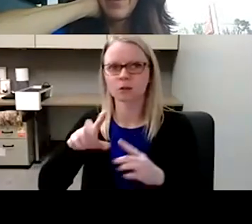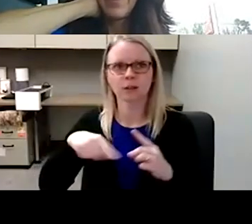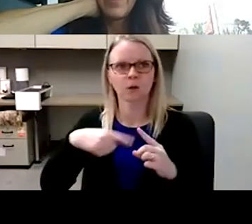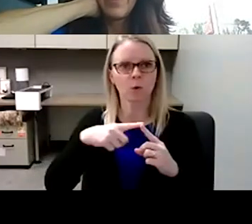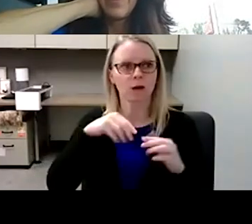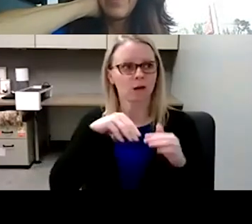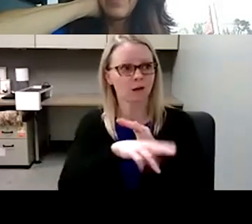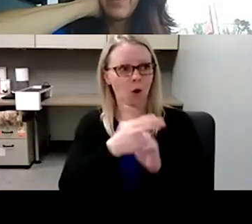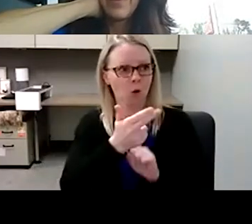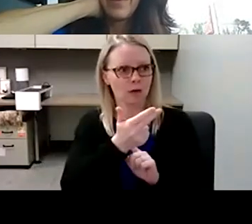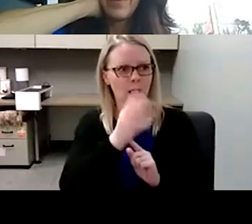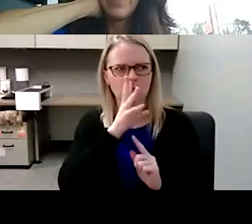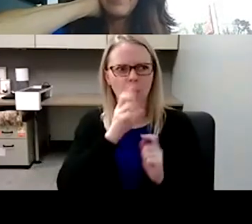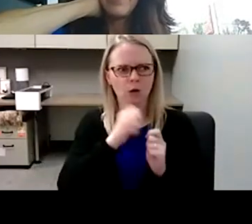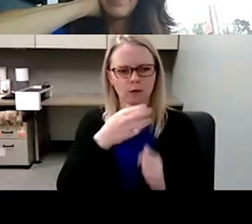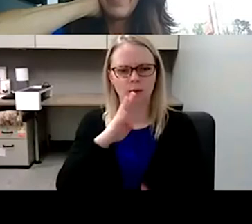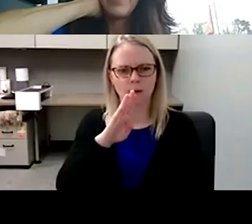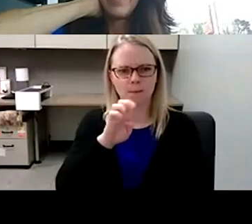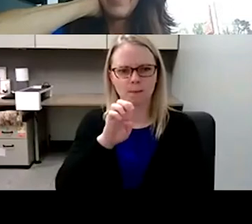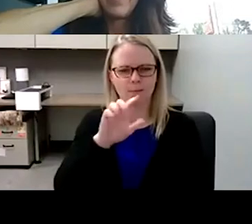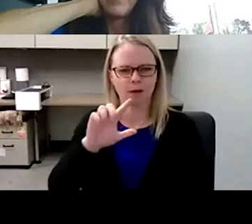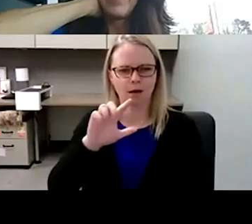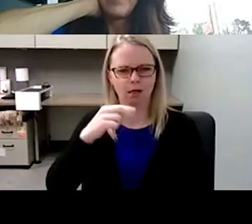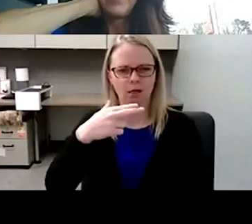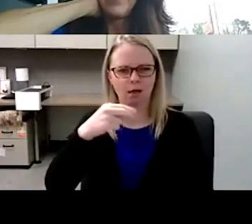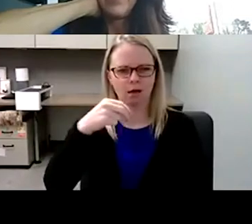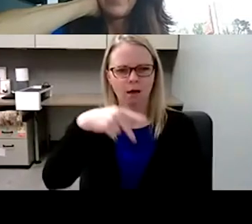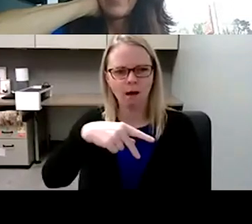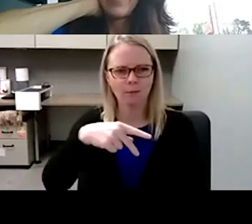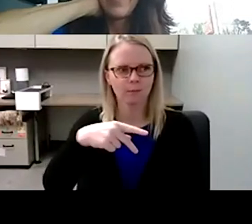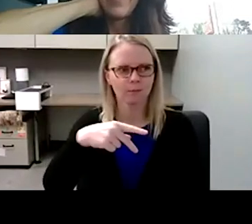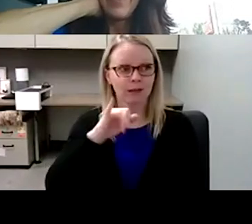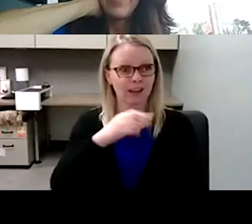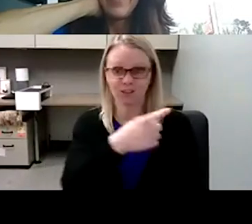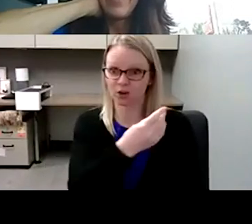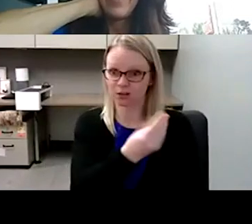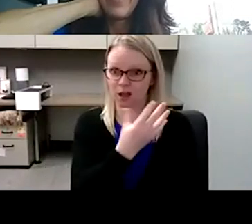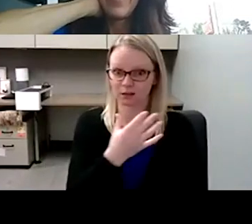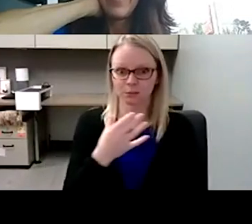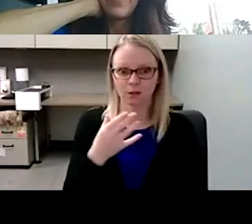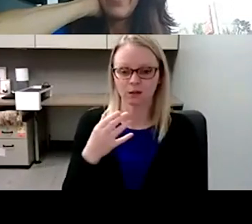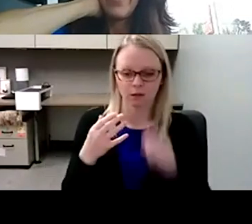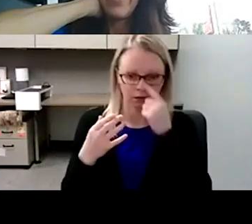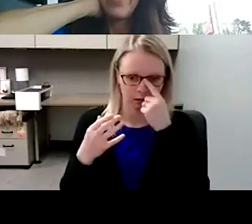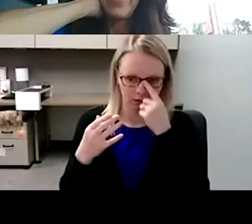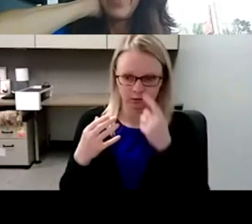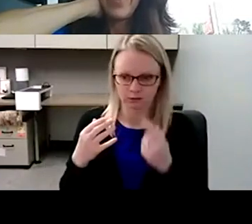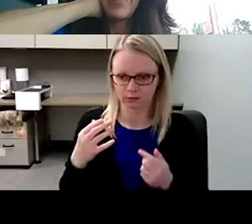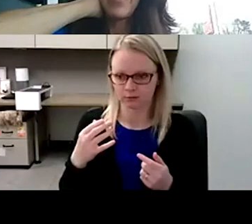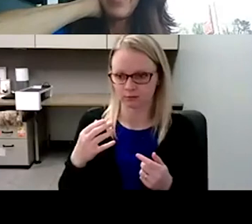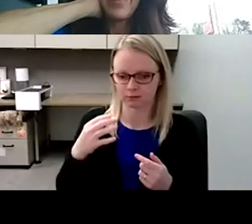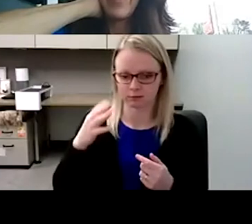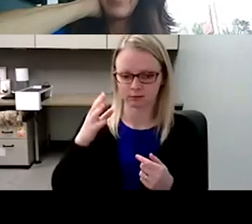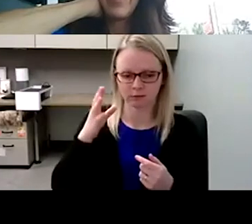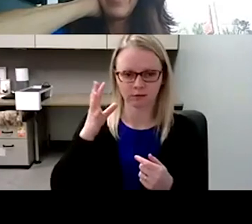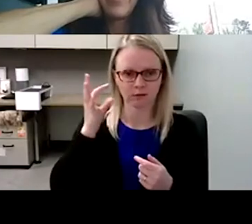talked to the bellhop. Right now, if they're telling me they're swatting flies and I'm seeing year-to-year revenue went up by